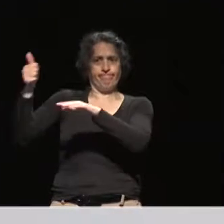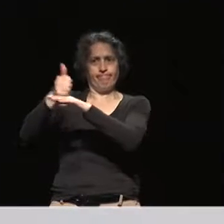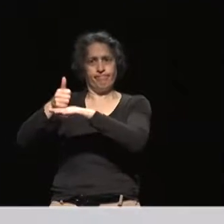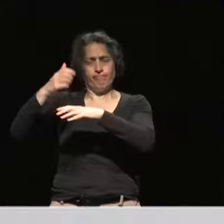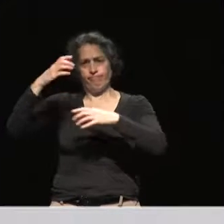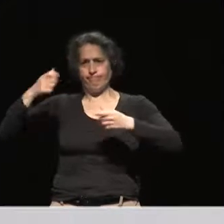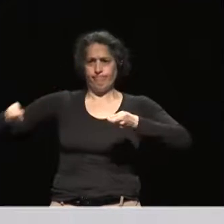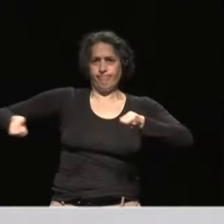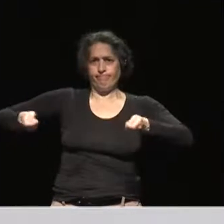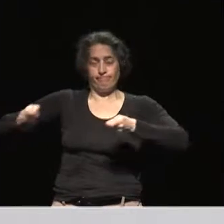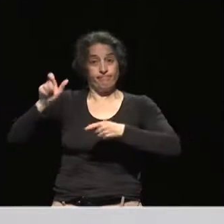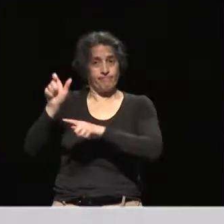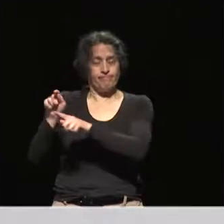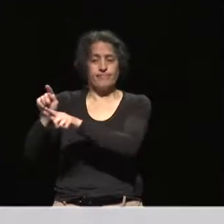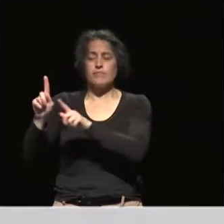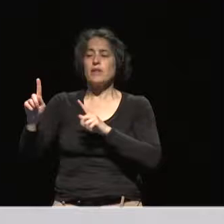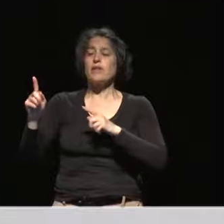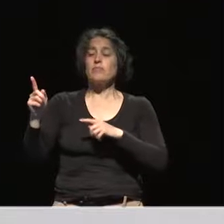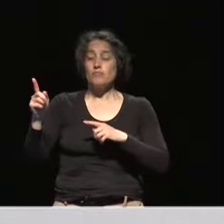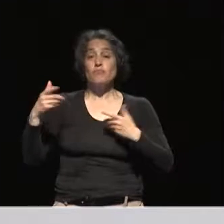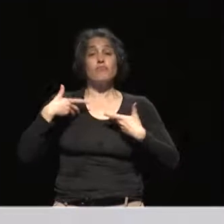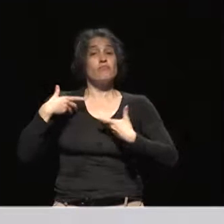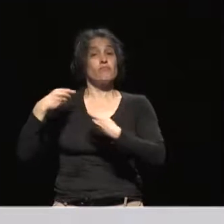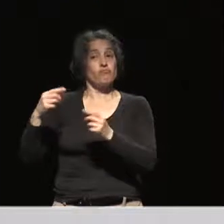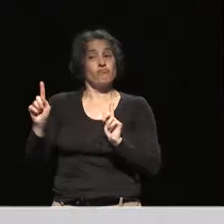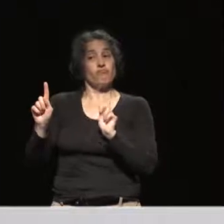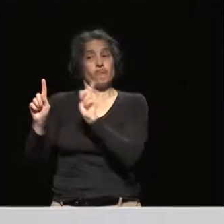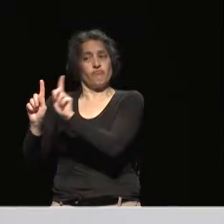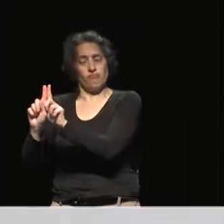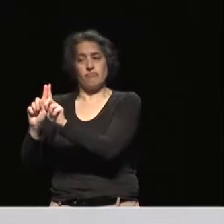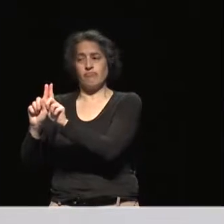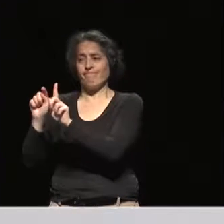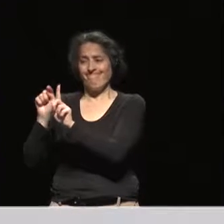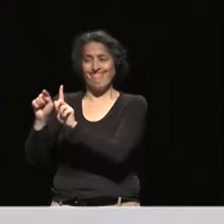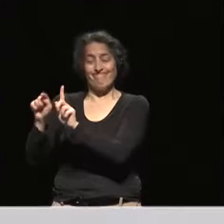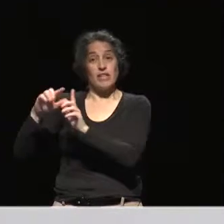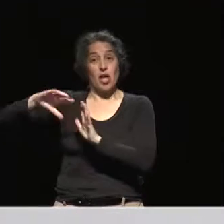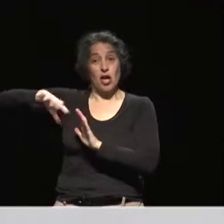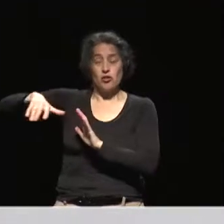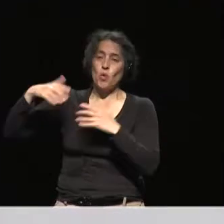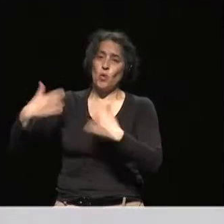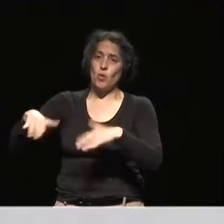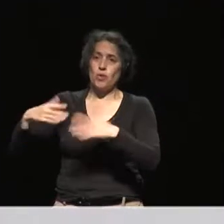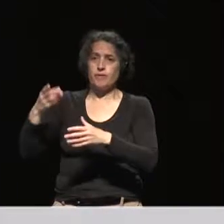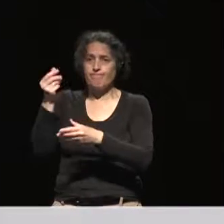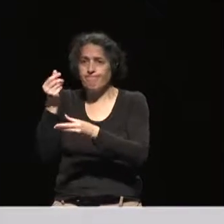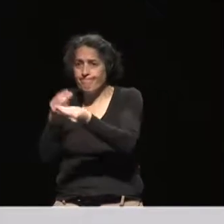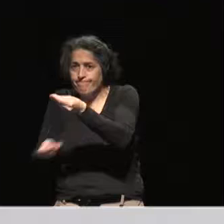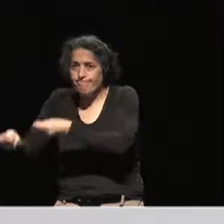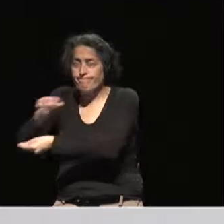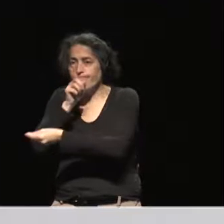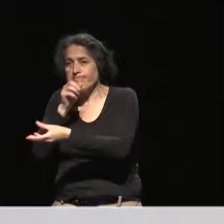I've just been elected to the head of a state that's corrupt. My state is corrupt because my